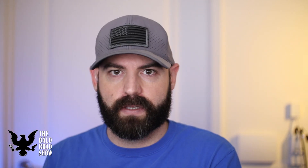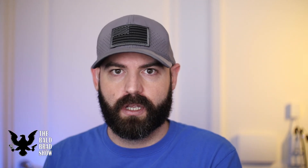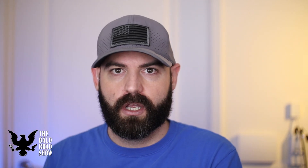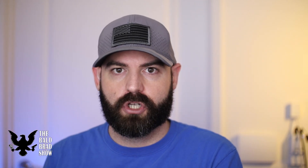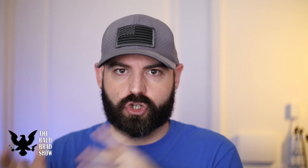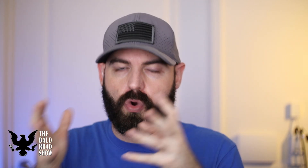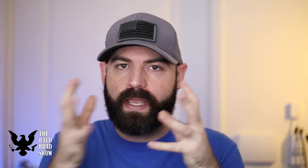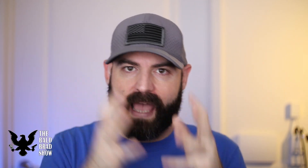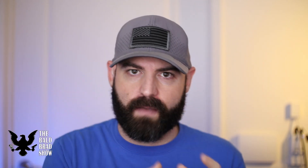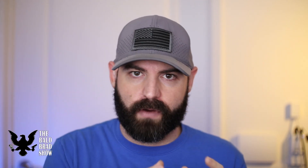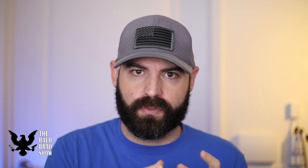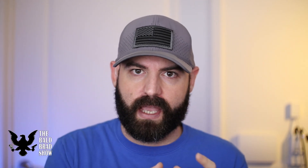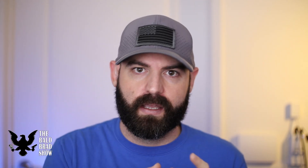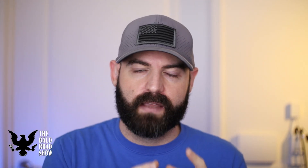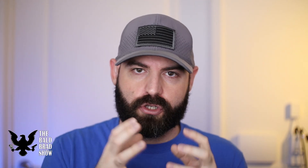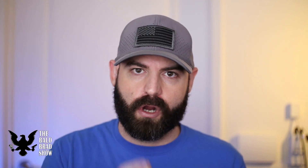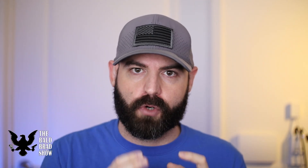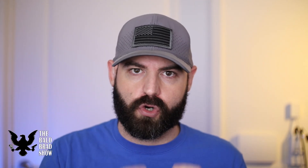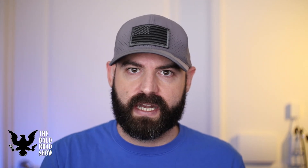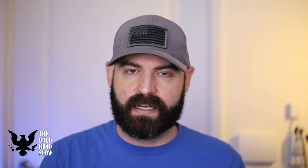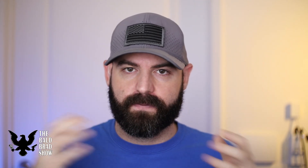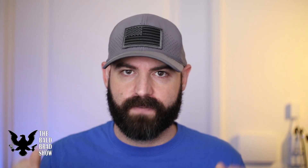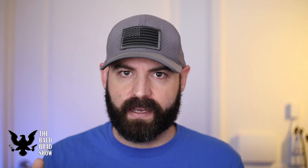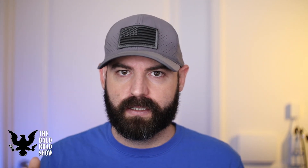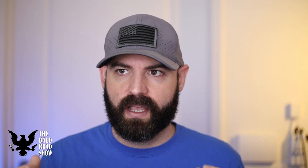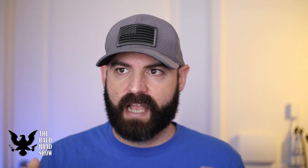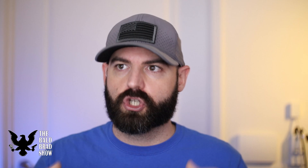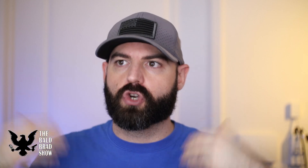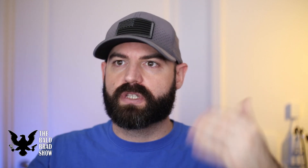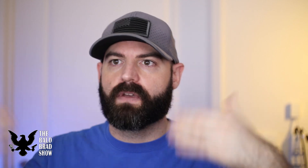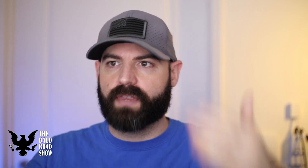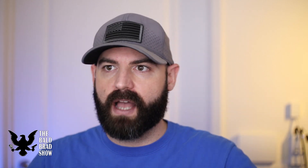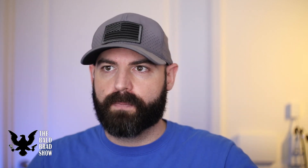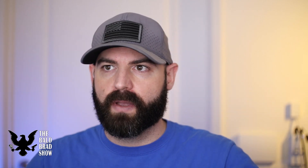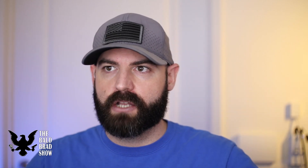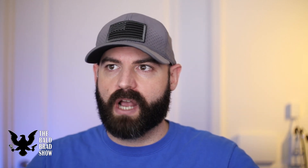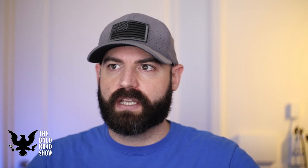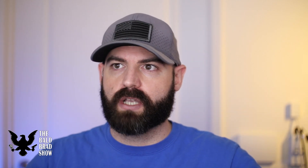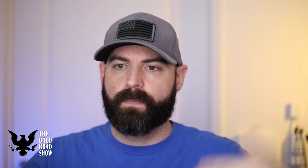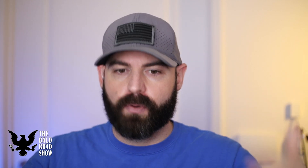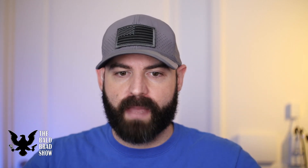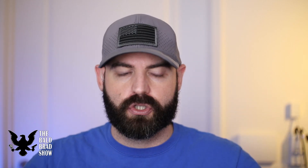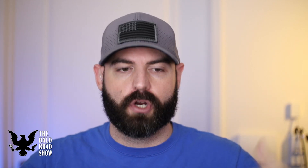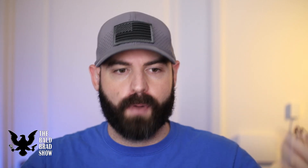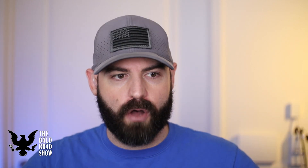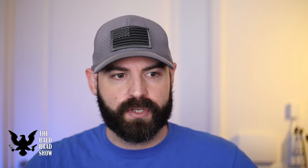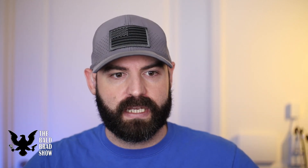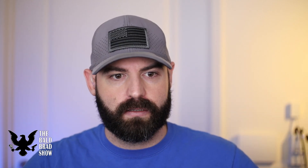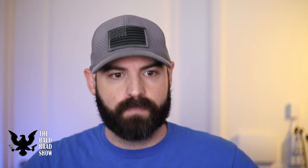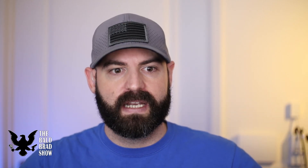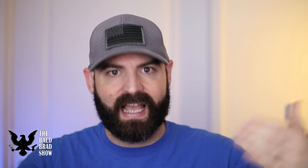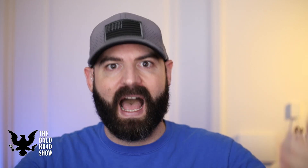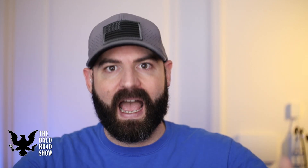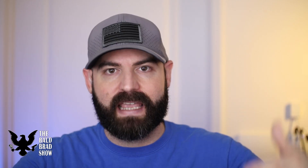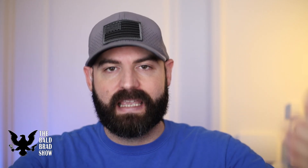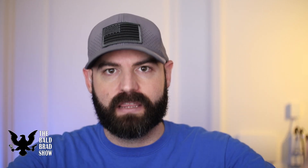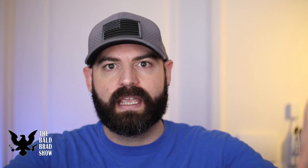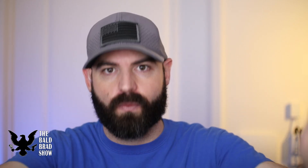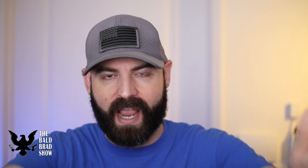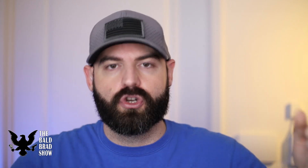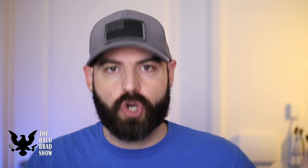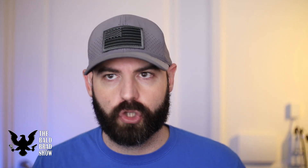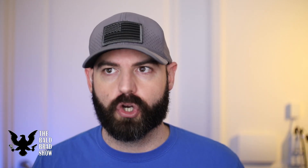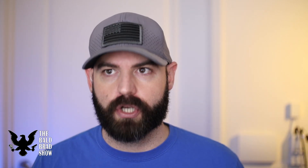in office destroying everything that Trump created and fixed and screws everything up and tries to implement certain policies, meaning the IE,